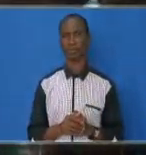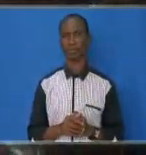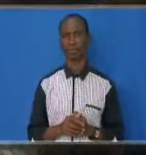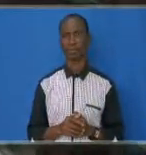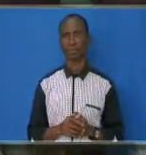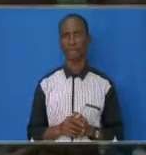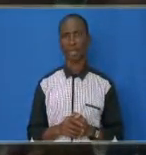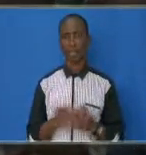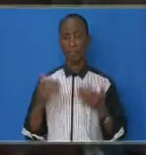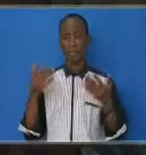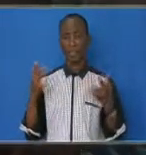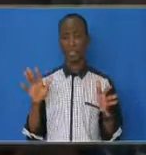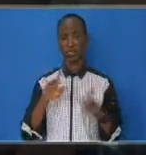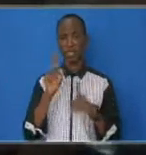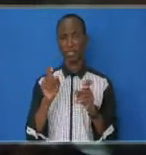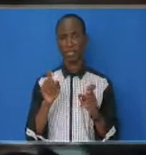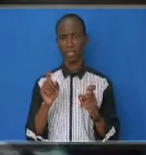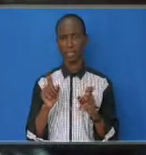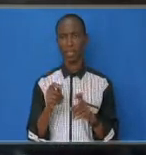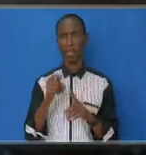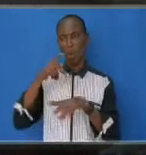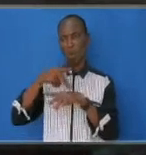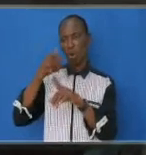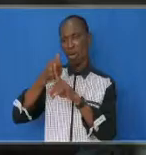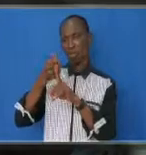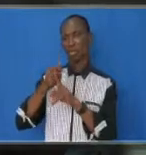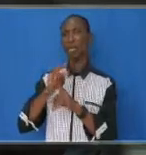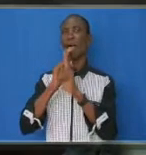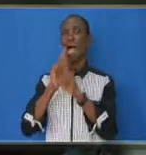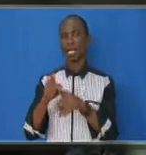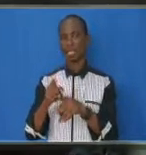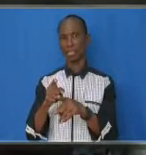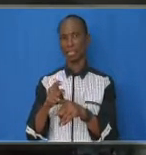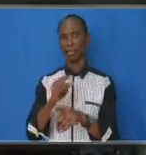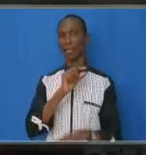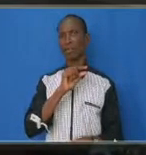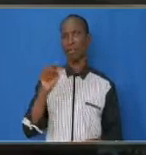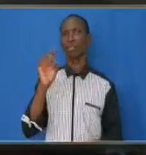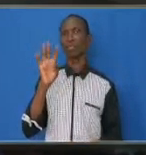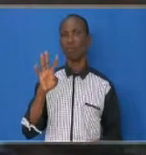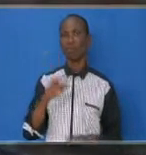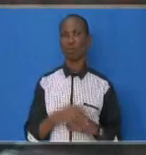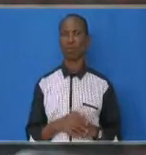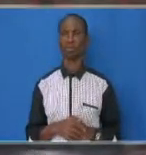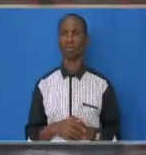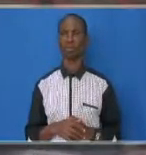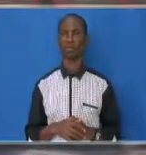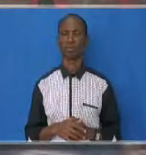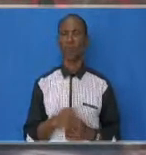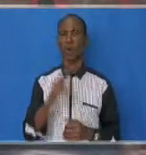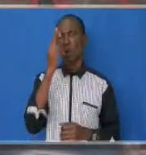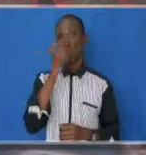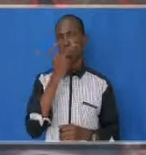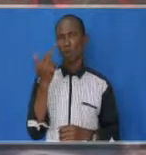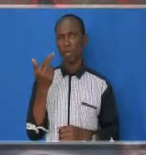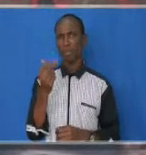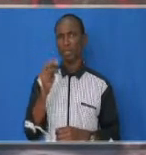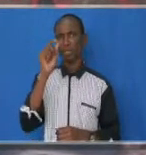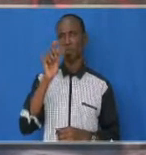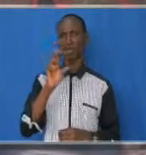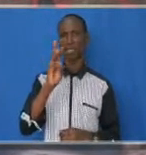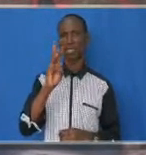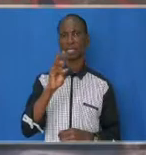Say, here, Roman formula, it do, chichemba kukwesimi ensa. Timothy wo meto so mie no etimie no nchiche